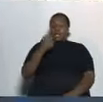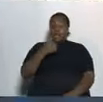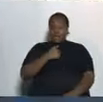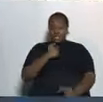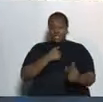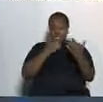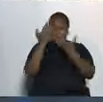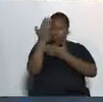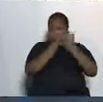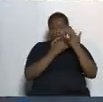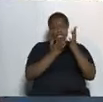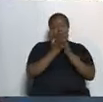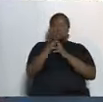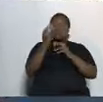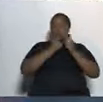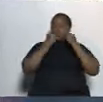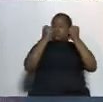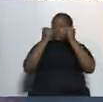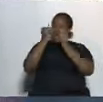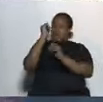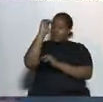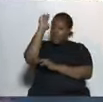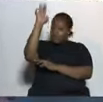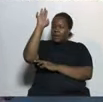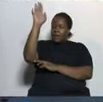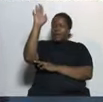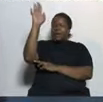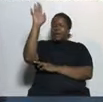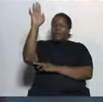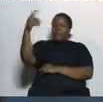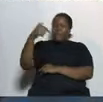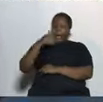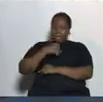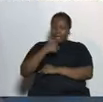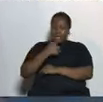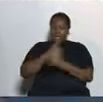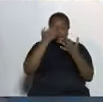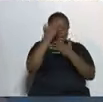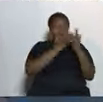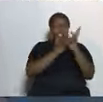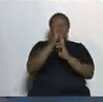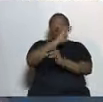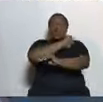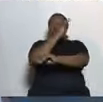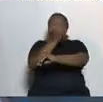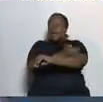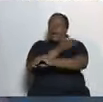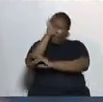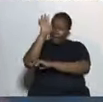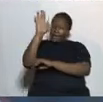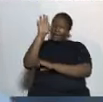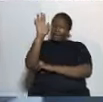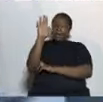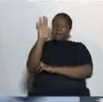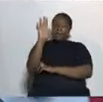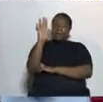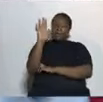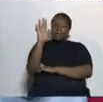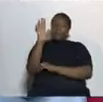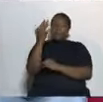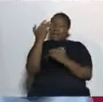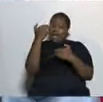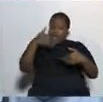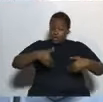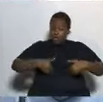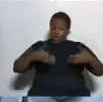them in your strength. Na nitapambana nazo kwa neema yako. I will face them in your power. Nitapambana nazo kwa nguvu yako. Young